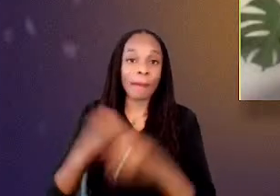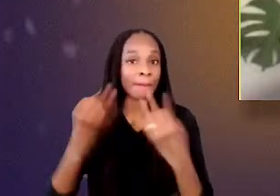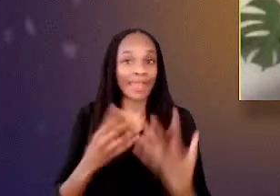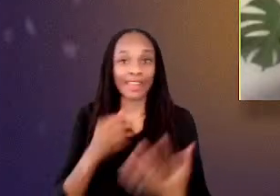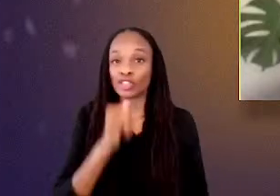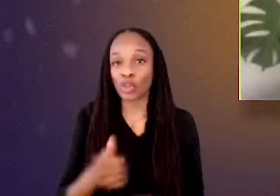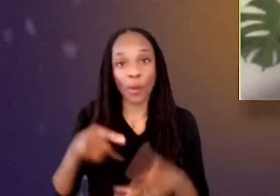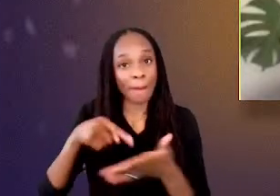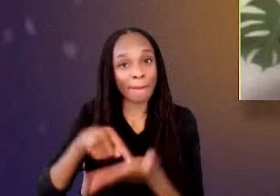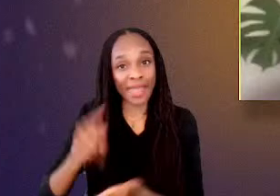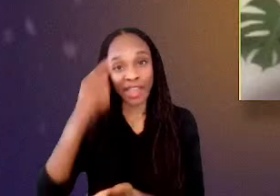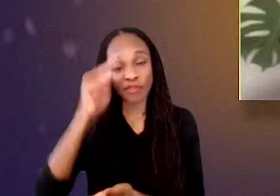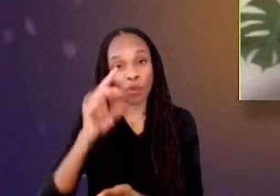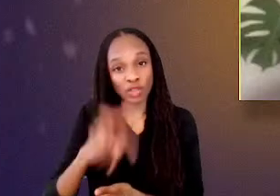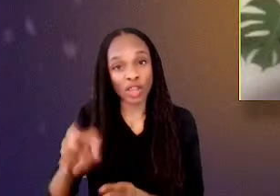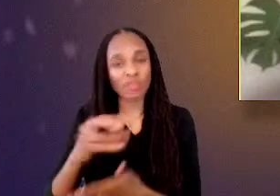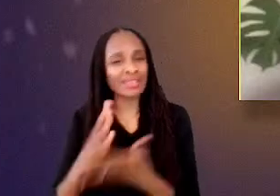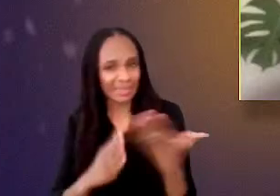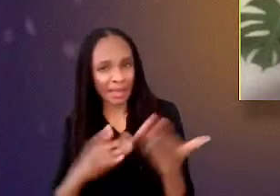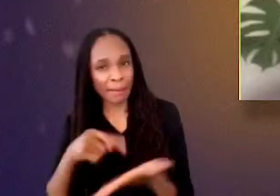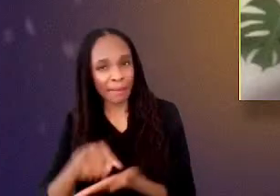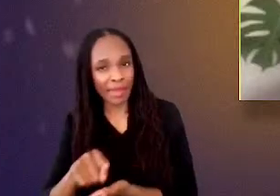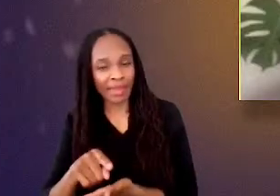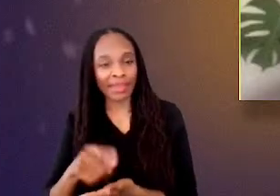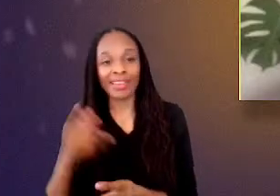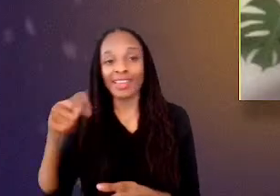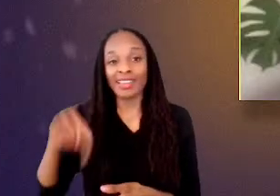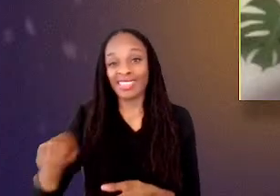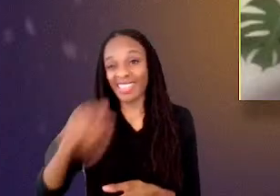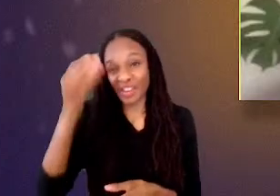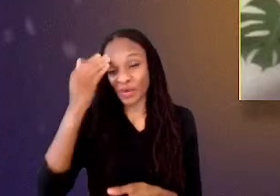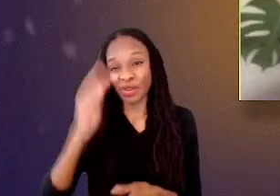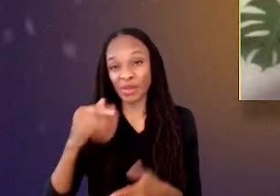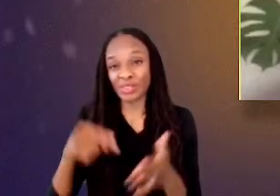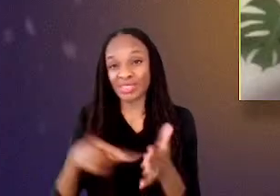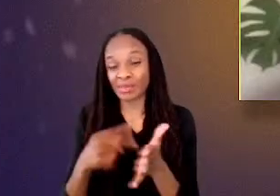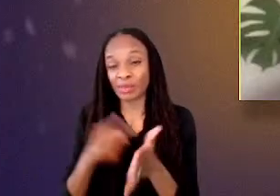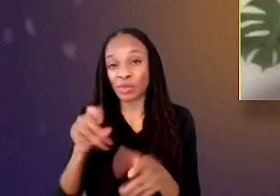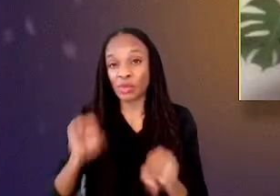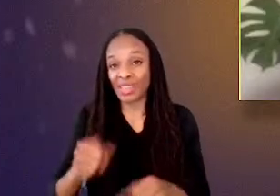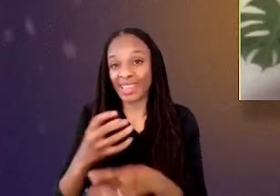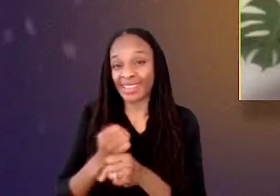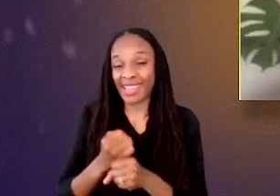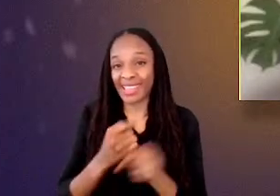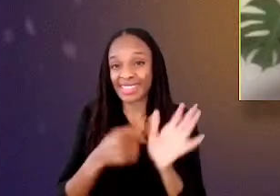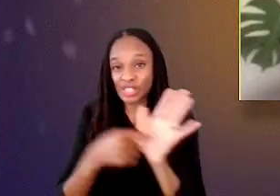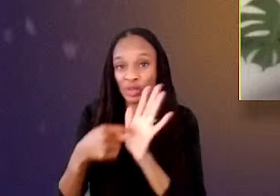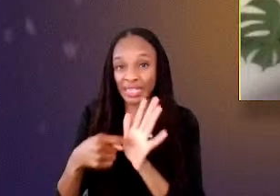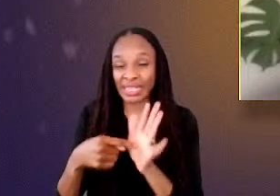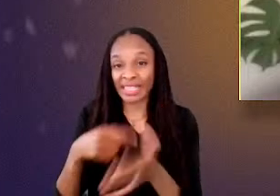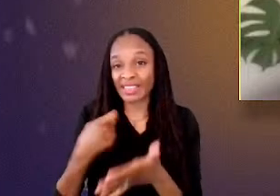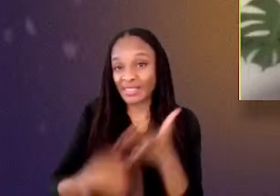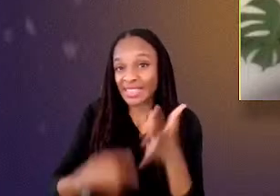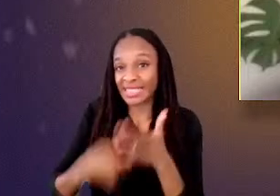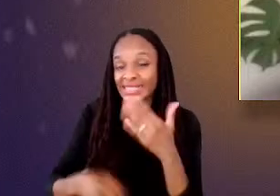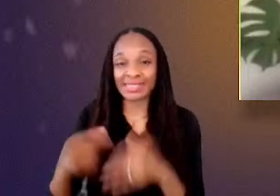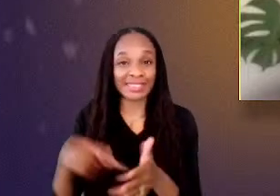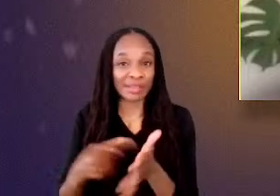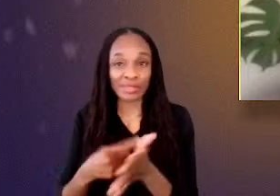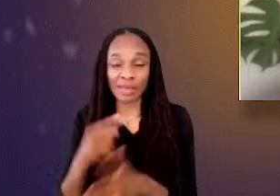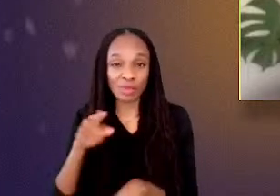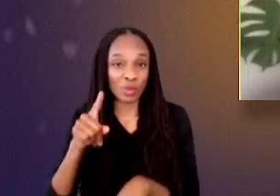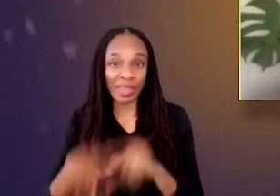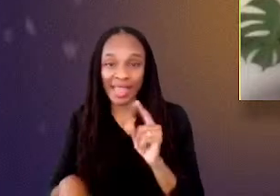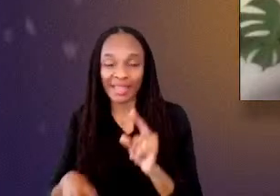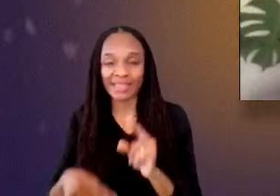Some of them do. They don't know that sometimes you can get screening fees and sometimes you can't. And so I think part of it is